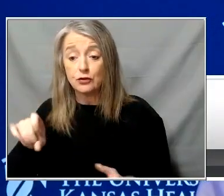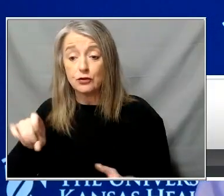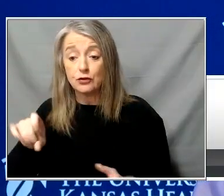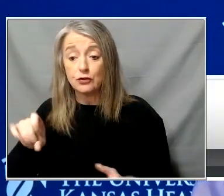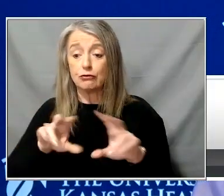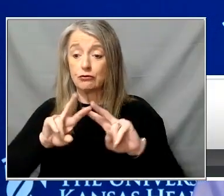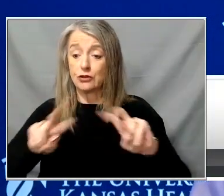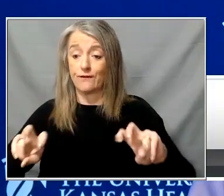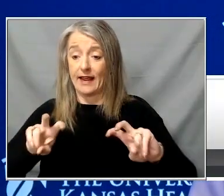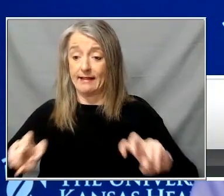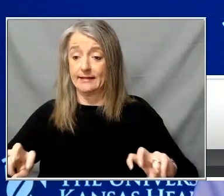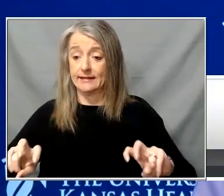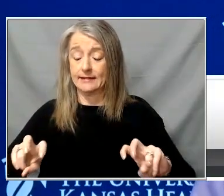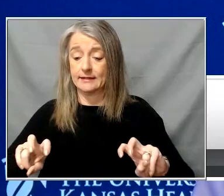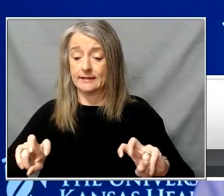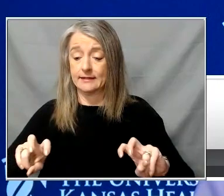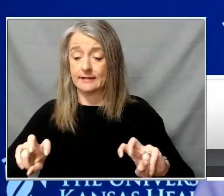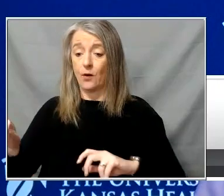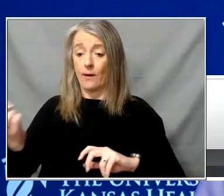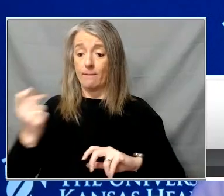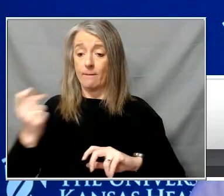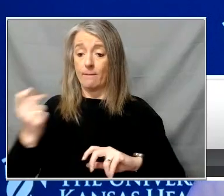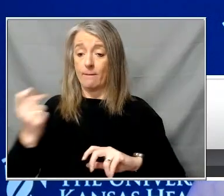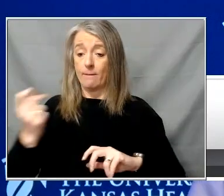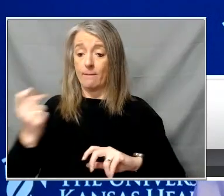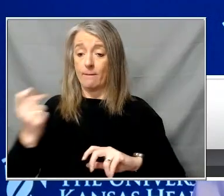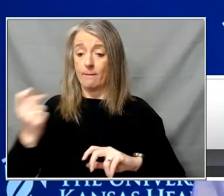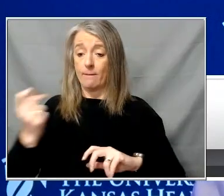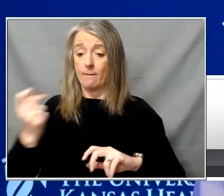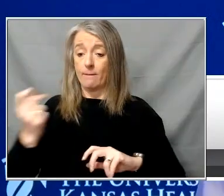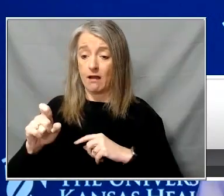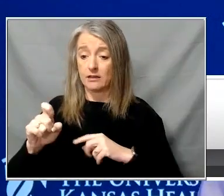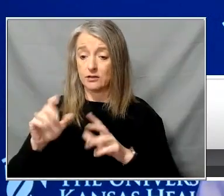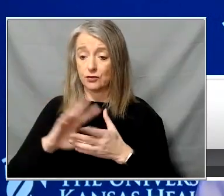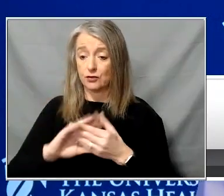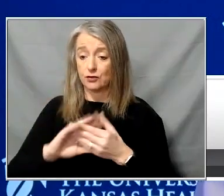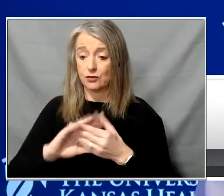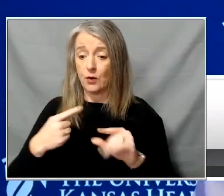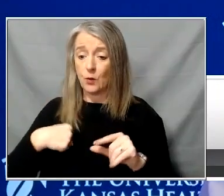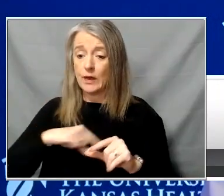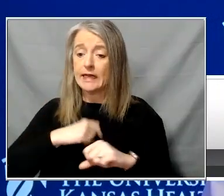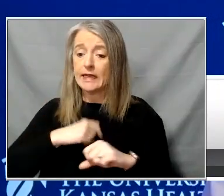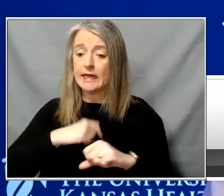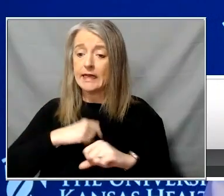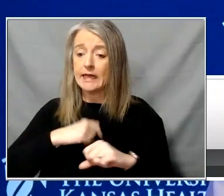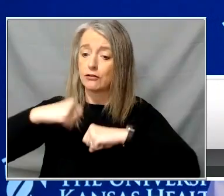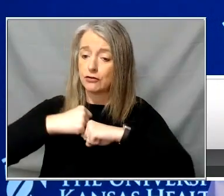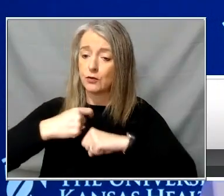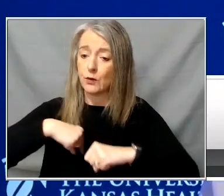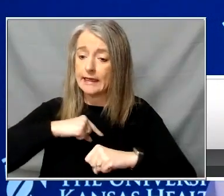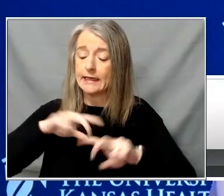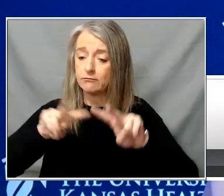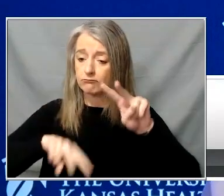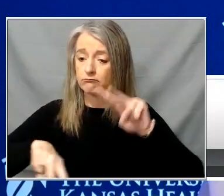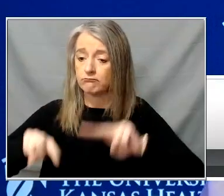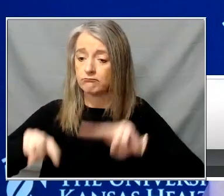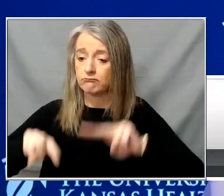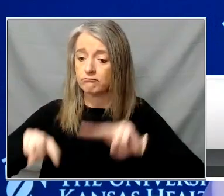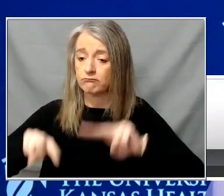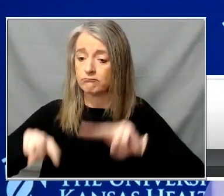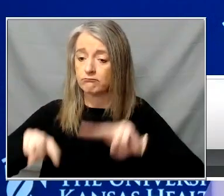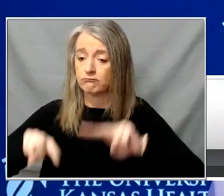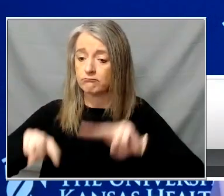we know polio is being looked for in the New York State wastewater as well. I think it's good. I think we should do